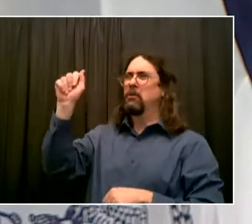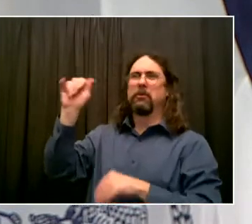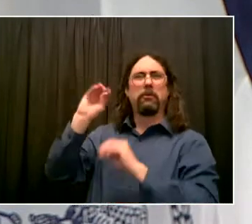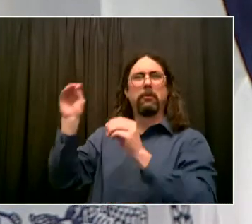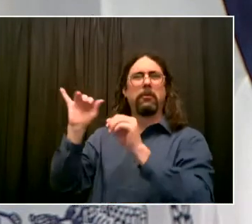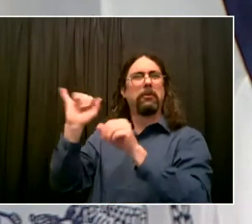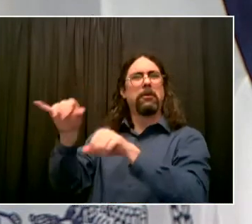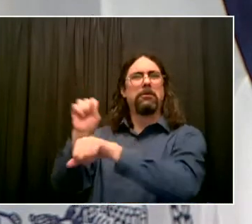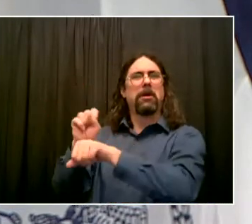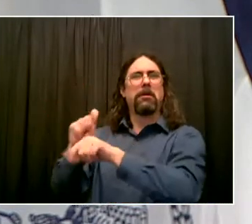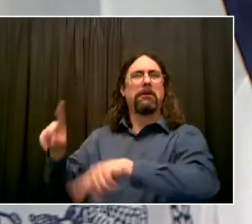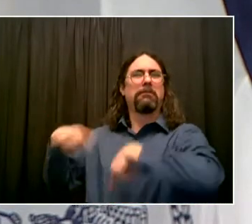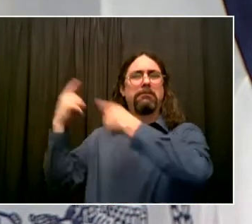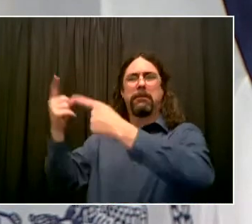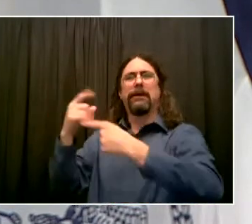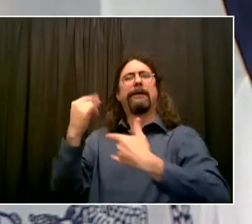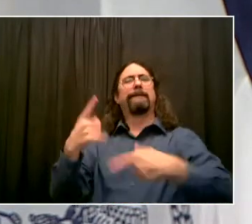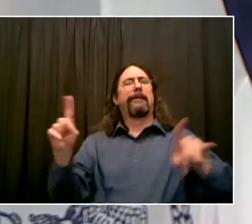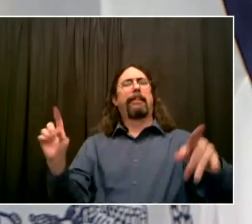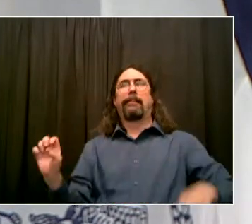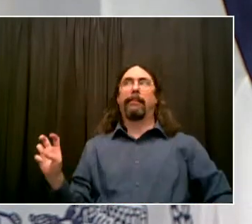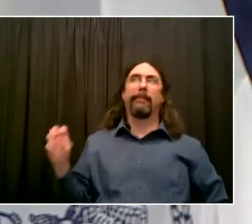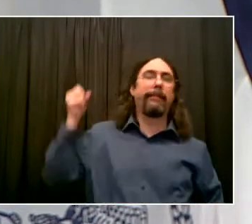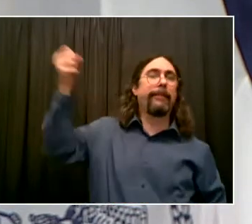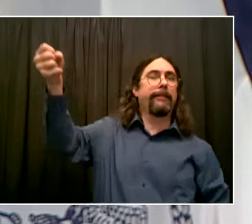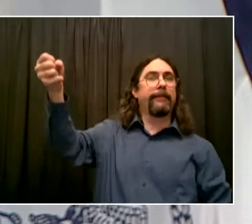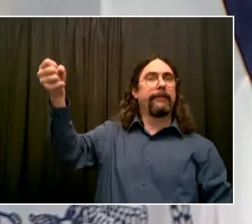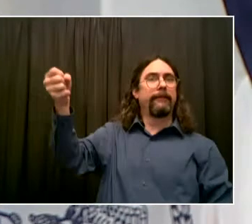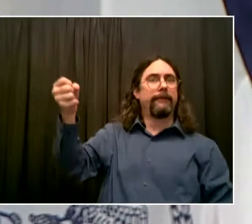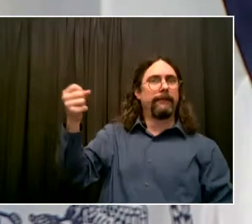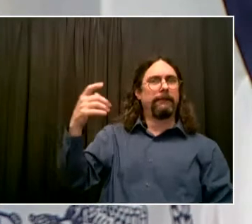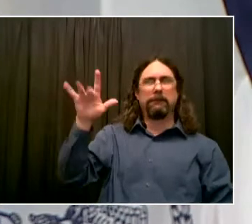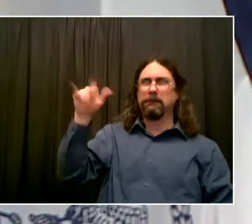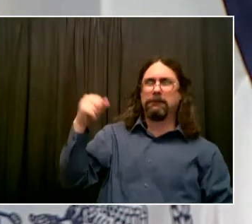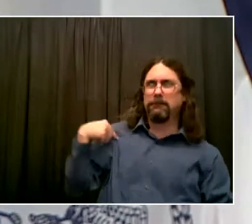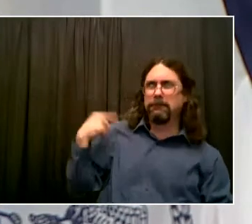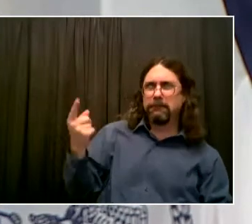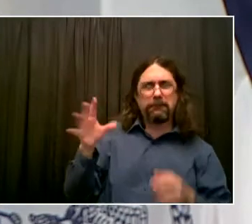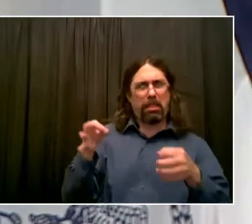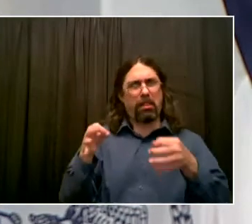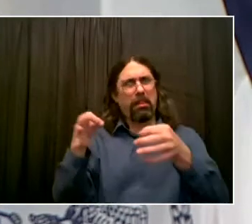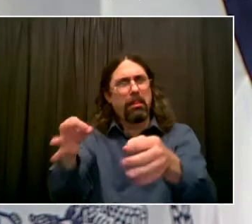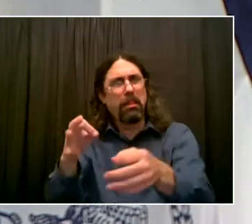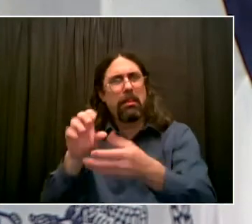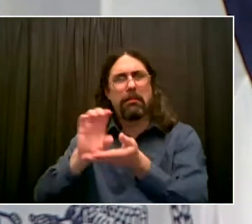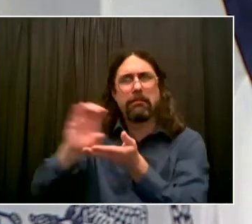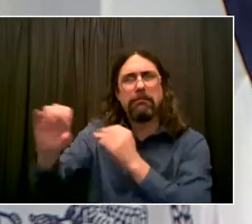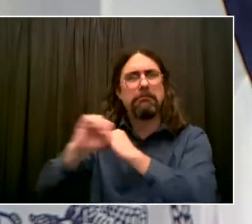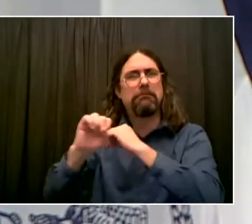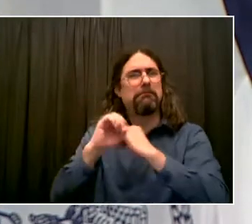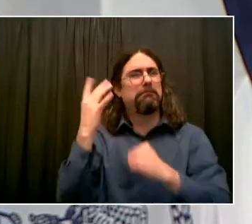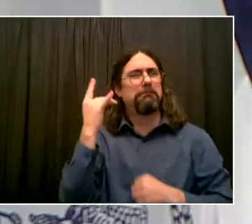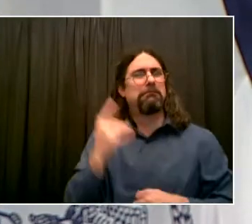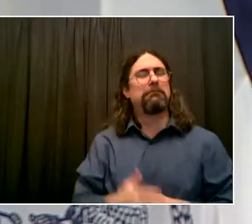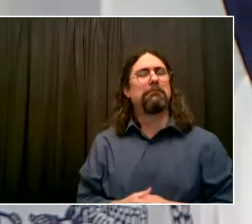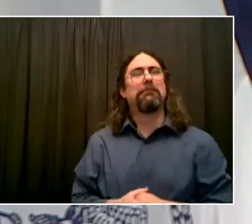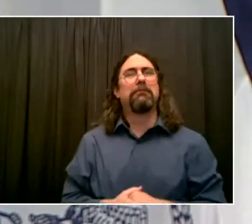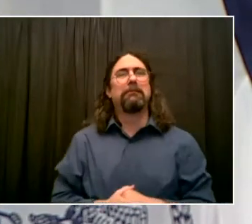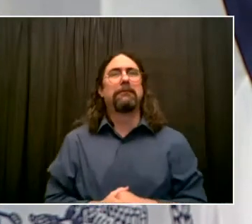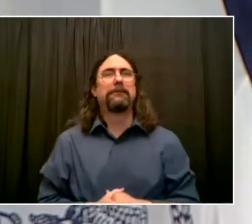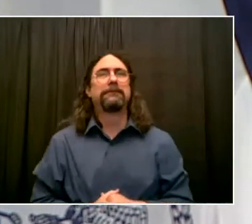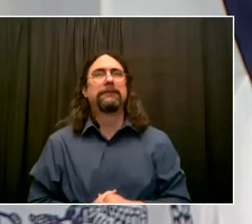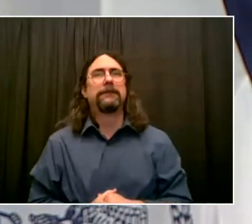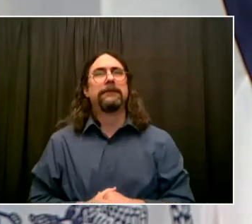is because there's been such pressing challenges we've been dealing with, and the focus has been overwhelmingly